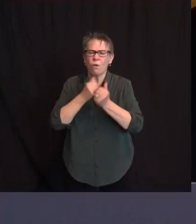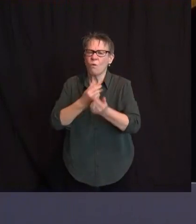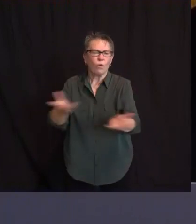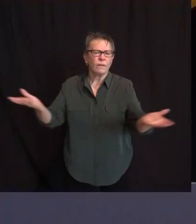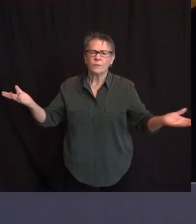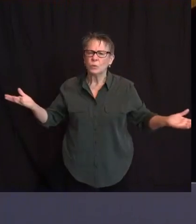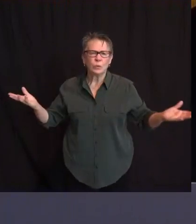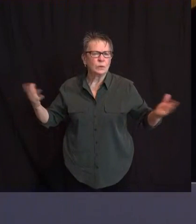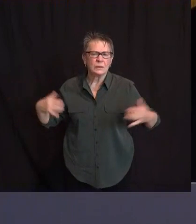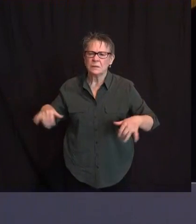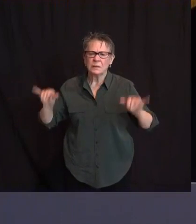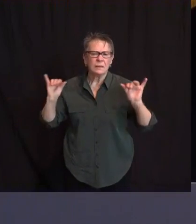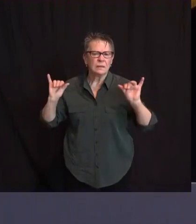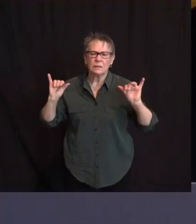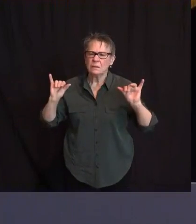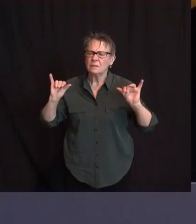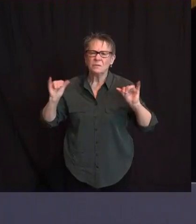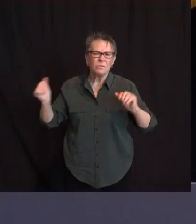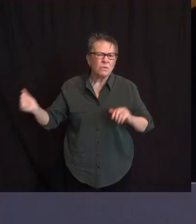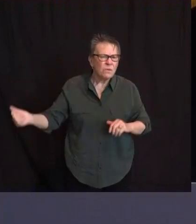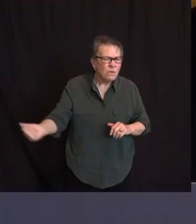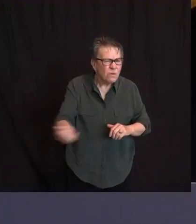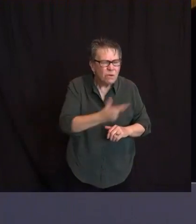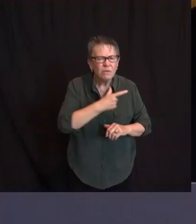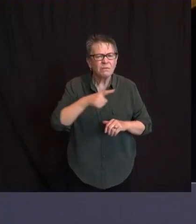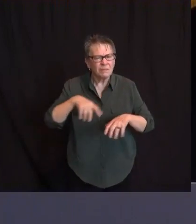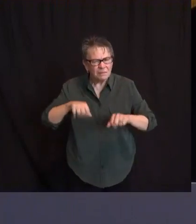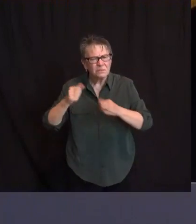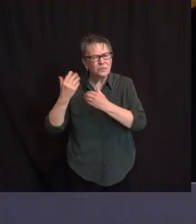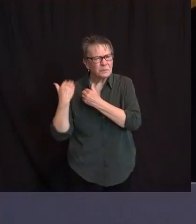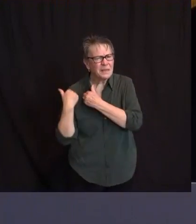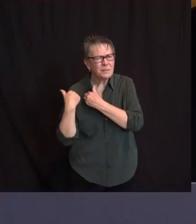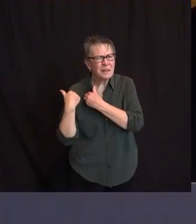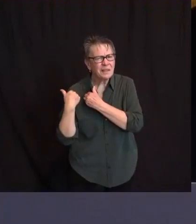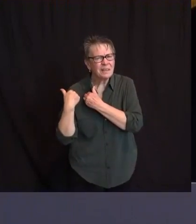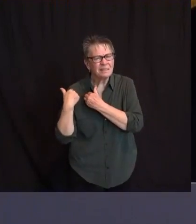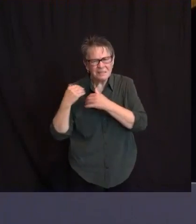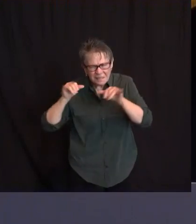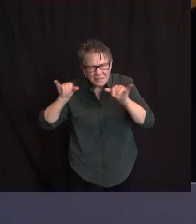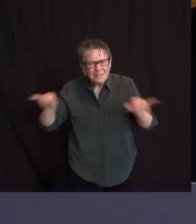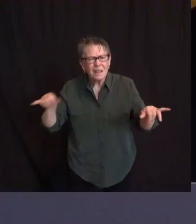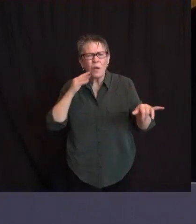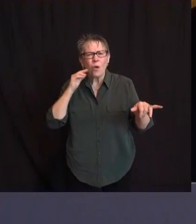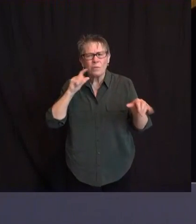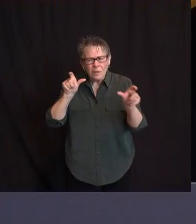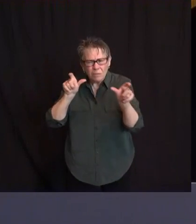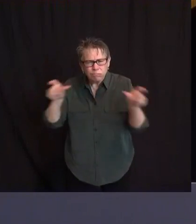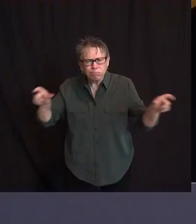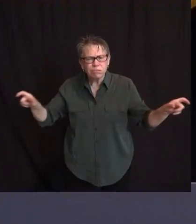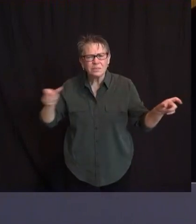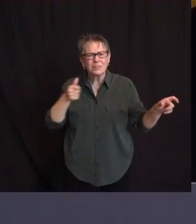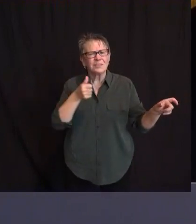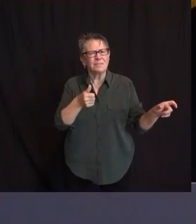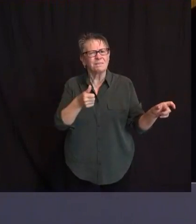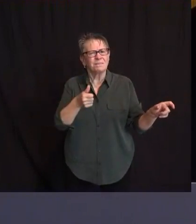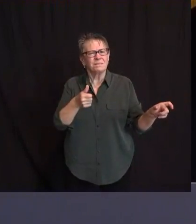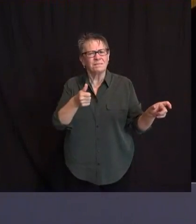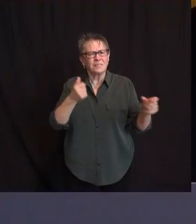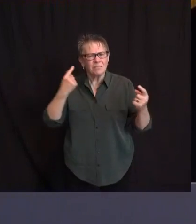staying home. By staying home, you can actually save lives. According to data from this morning, of the